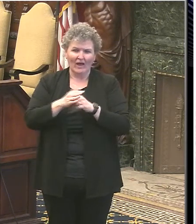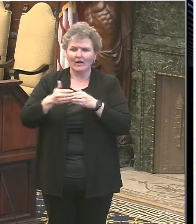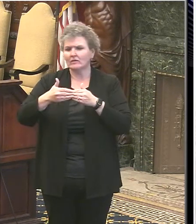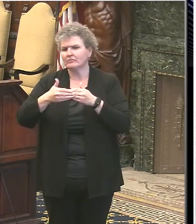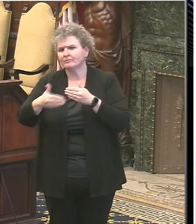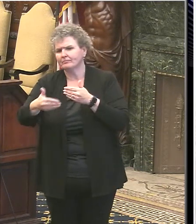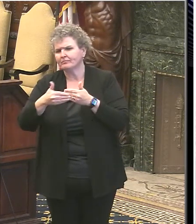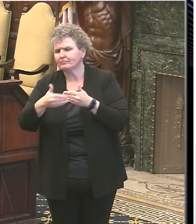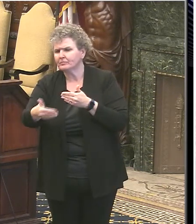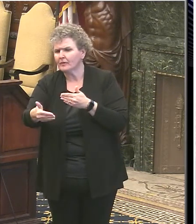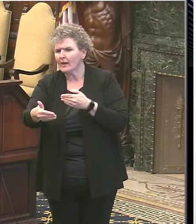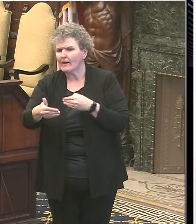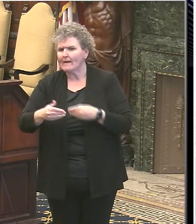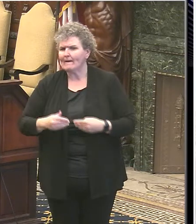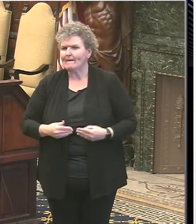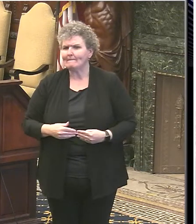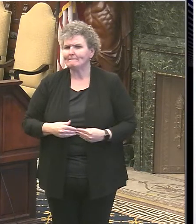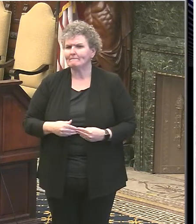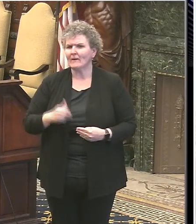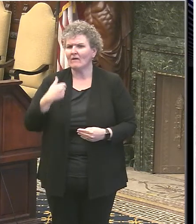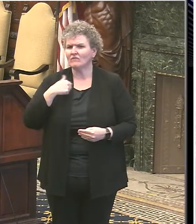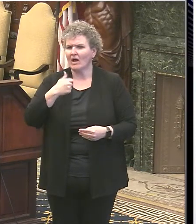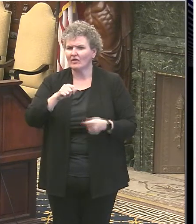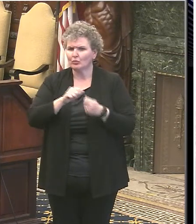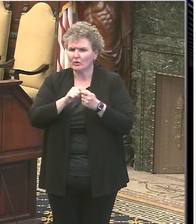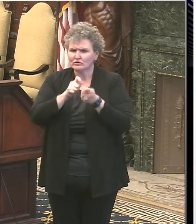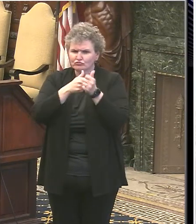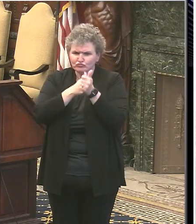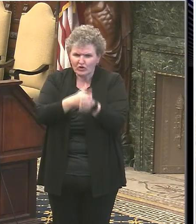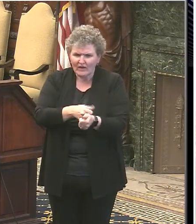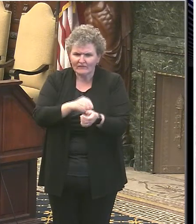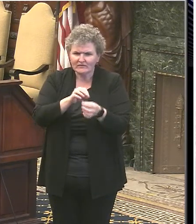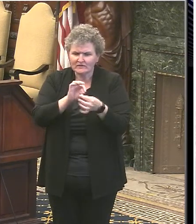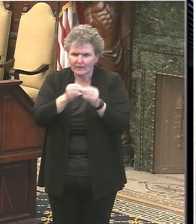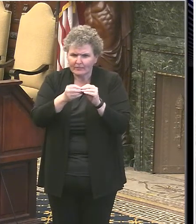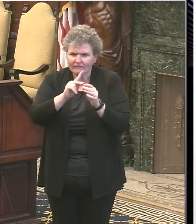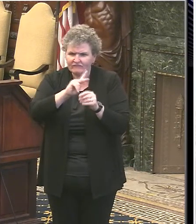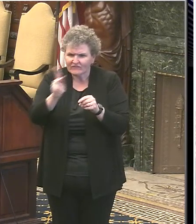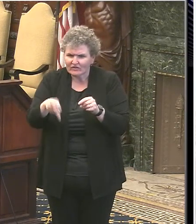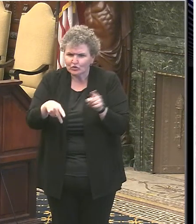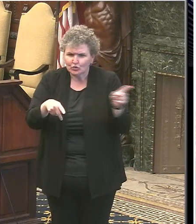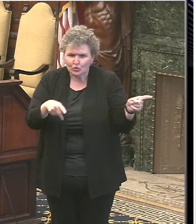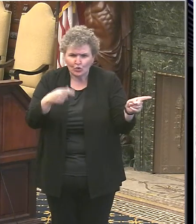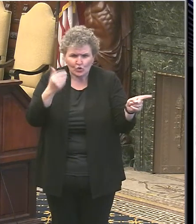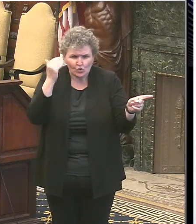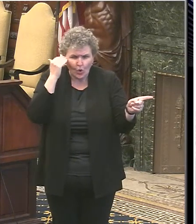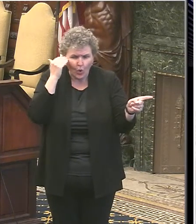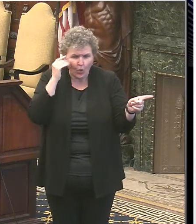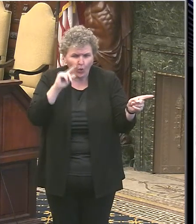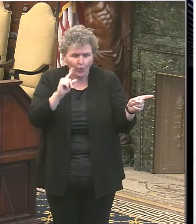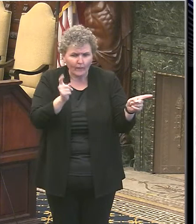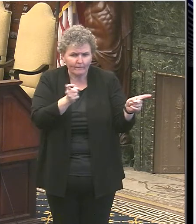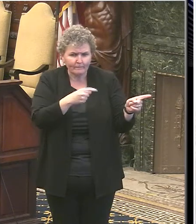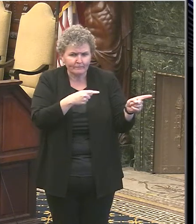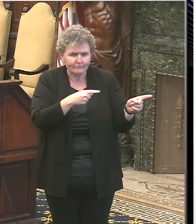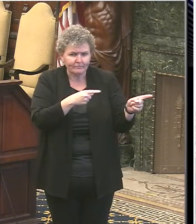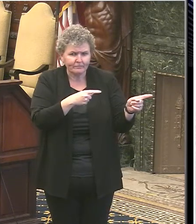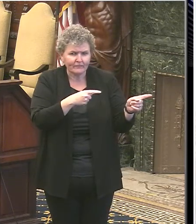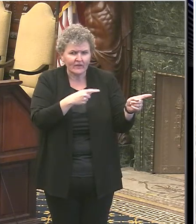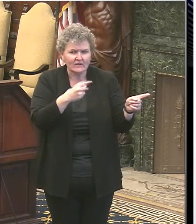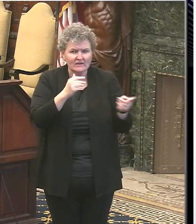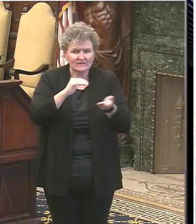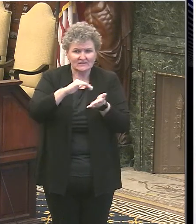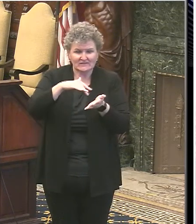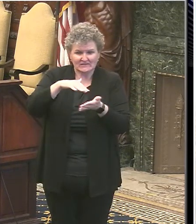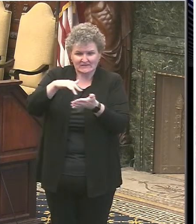there anything that we're tracking in Philadelphia about that? Like, do we've read studies from elsewhere, like hard